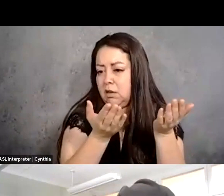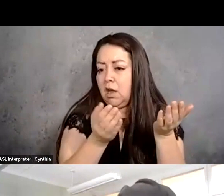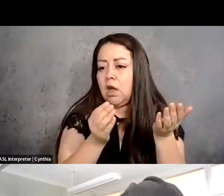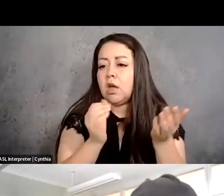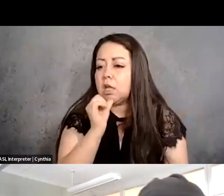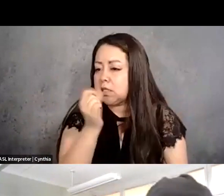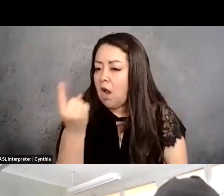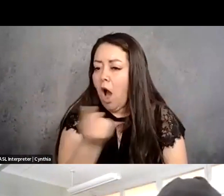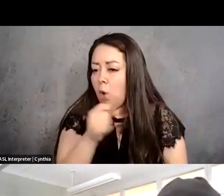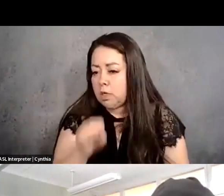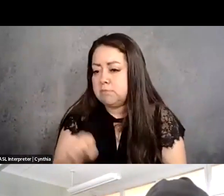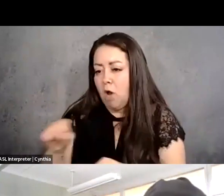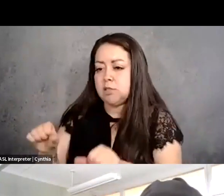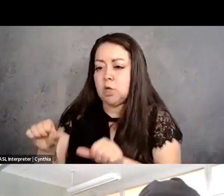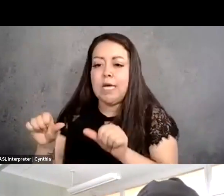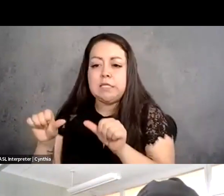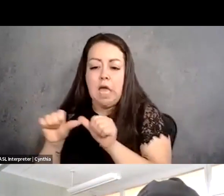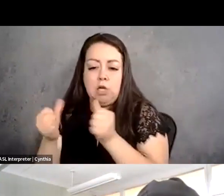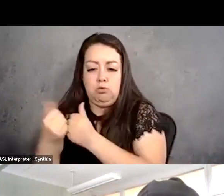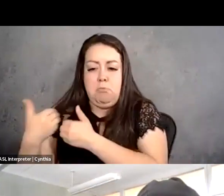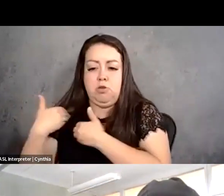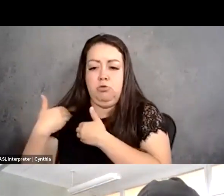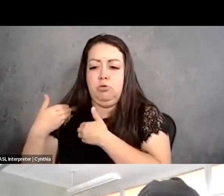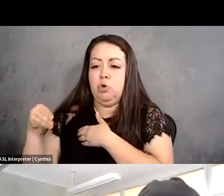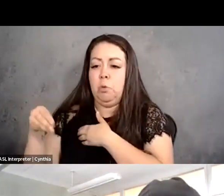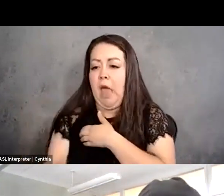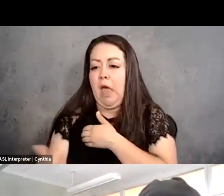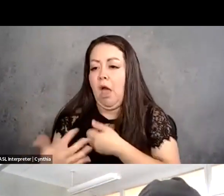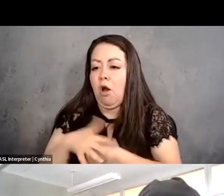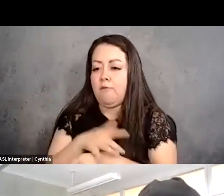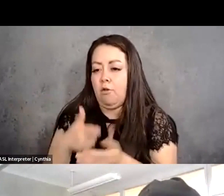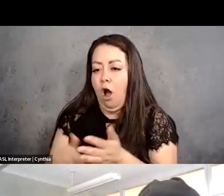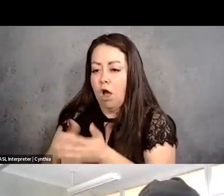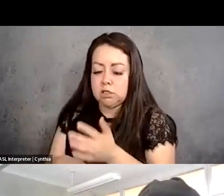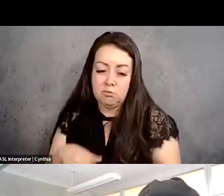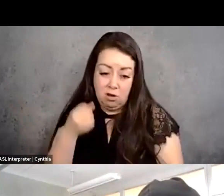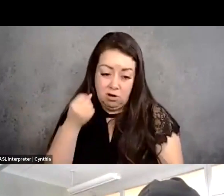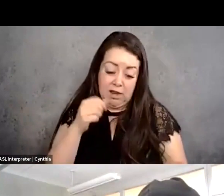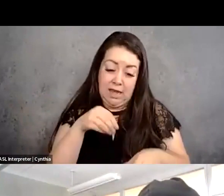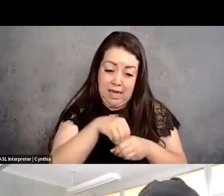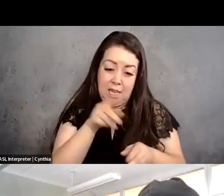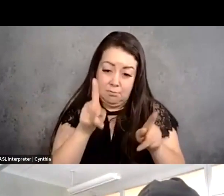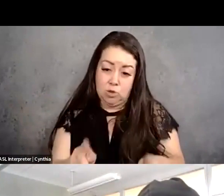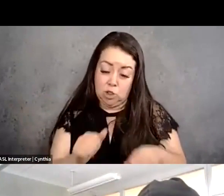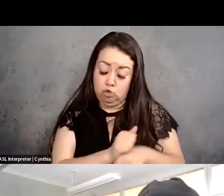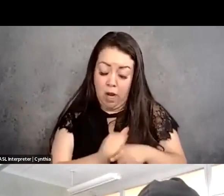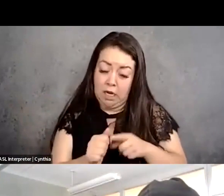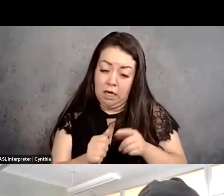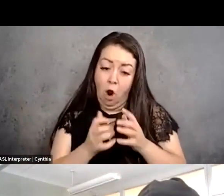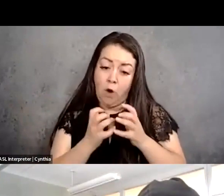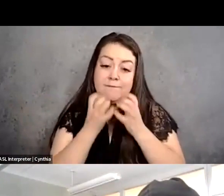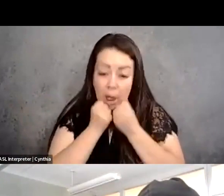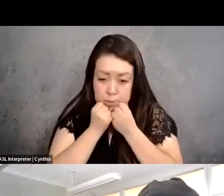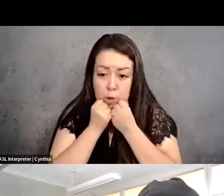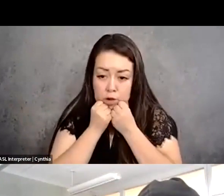the cost of those trainings. But we do find them valuable, and we don't hear too much of